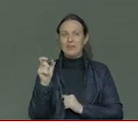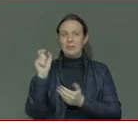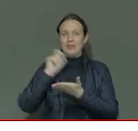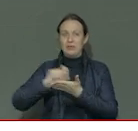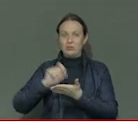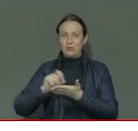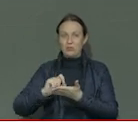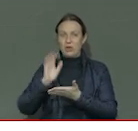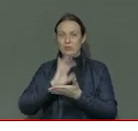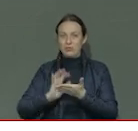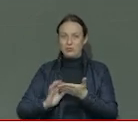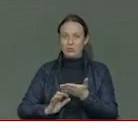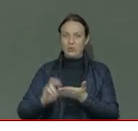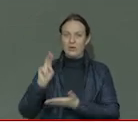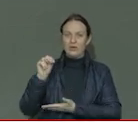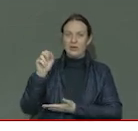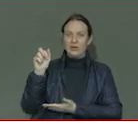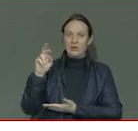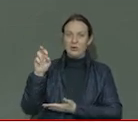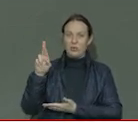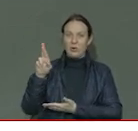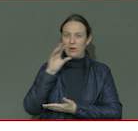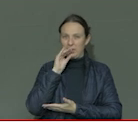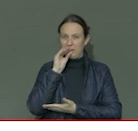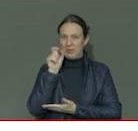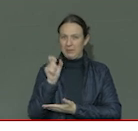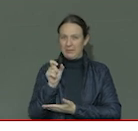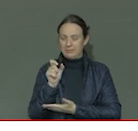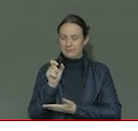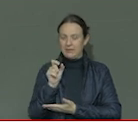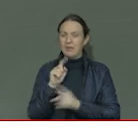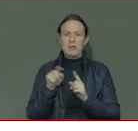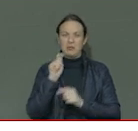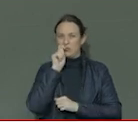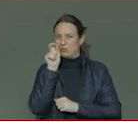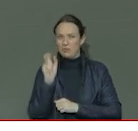narrator. So, please take note of this.